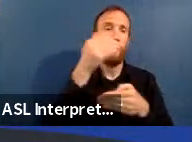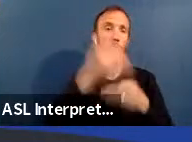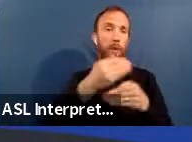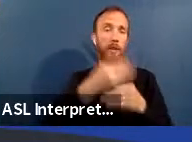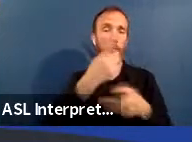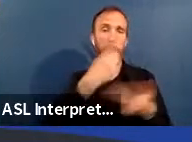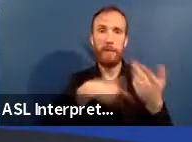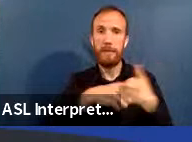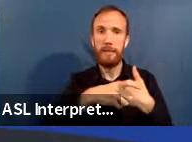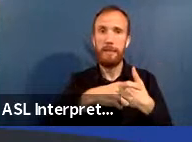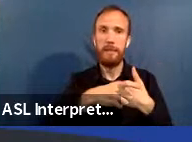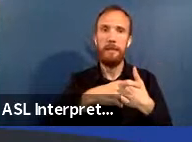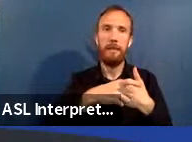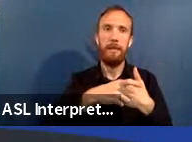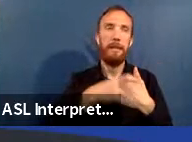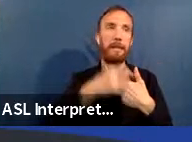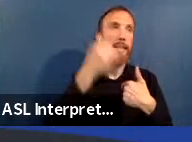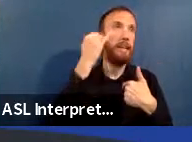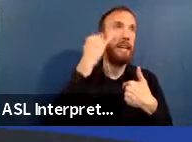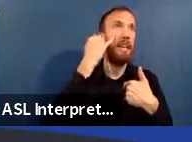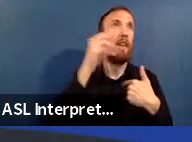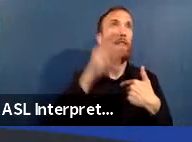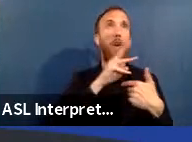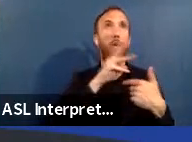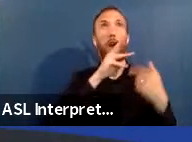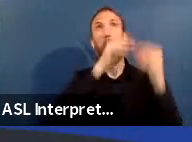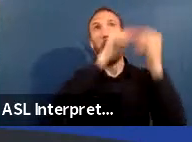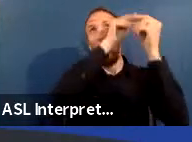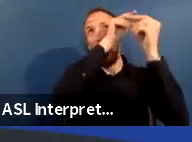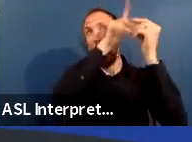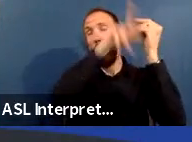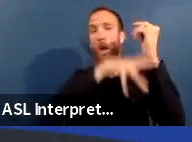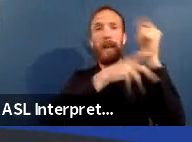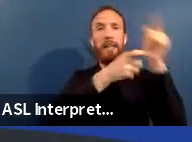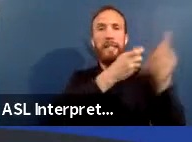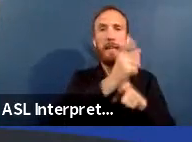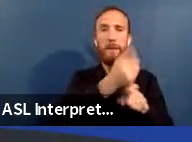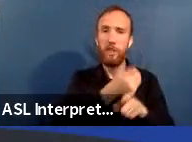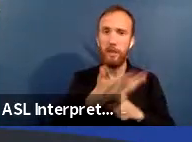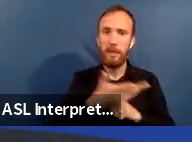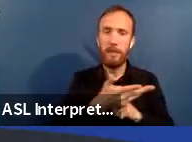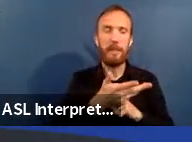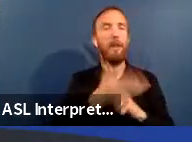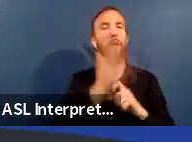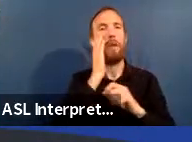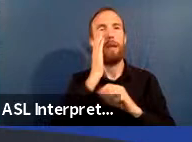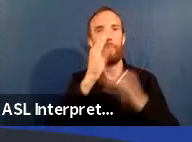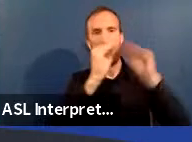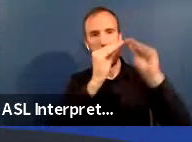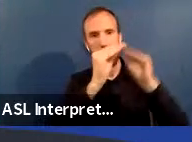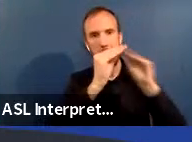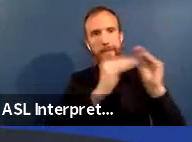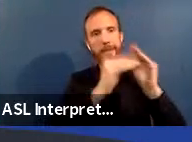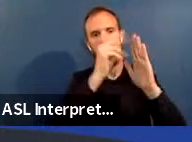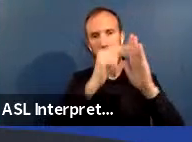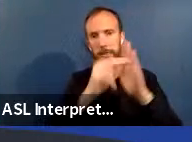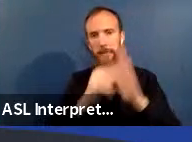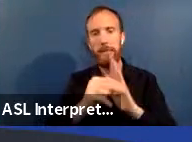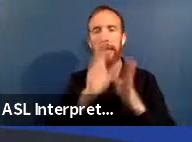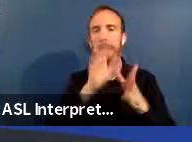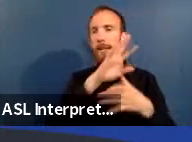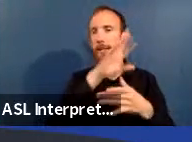were damaged as a result of water infiltration would be repaired and funded as part of that larger project.